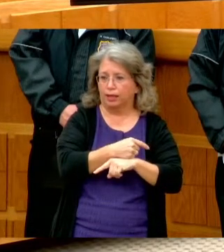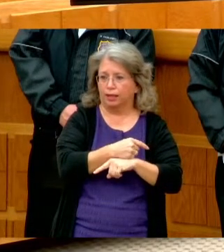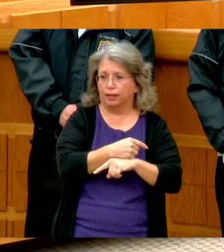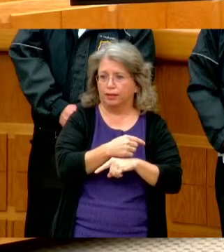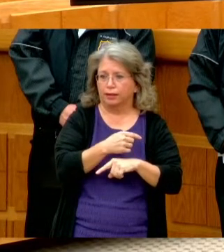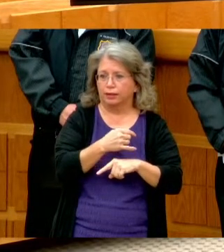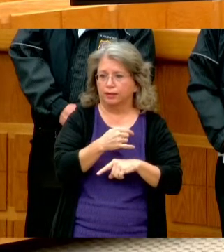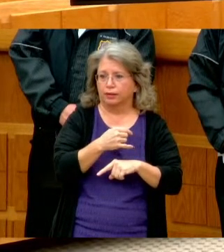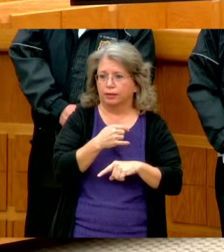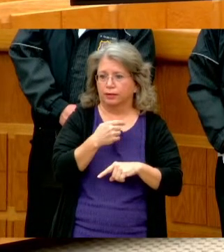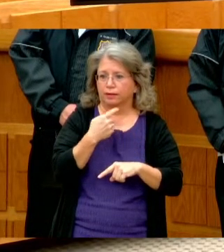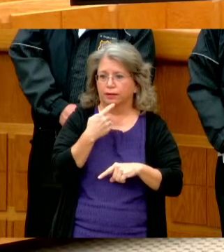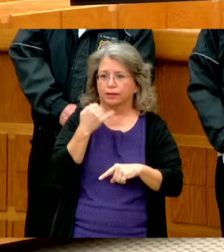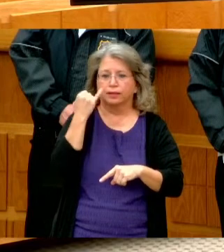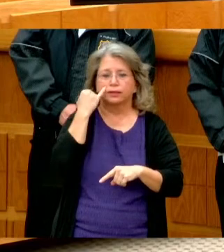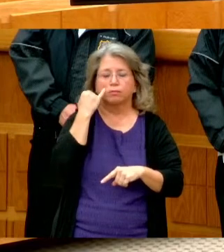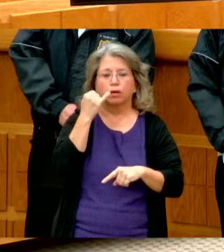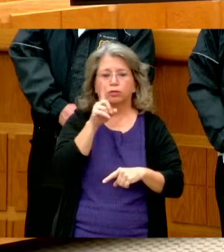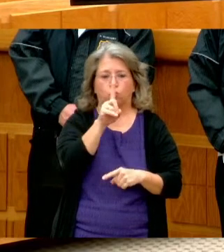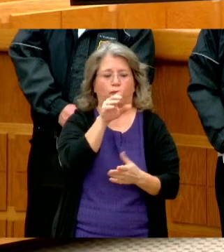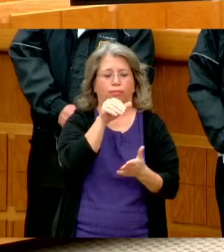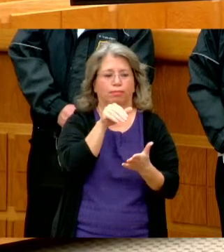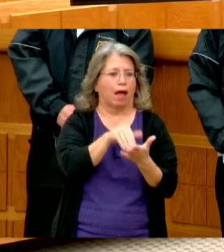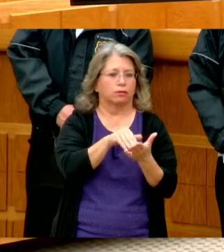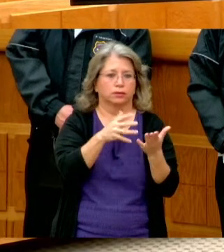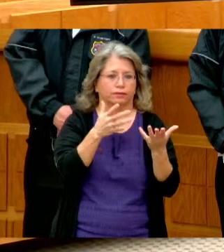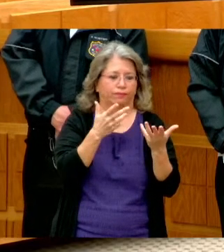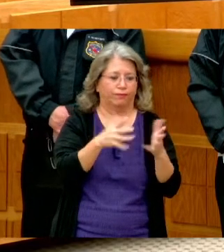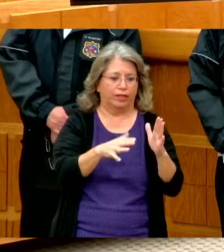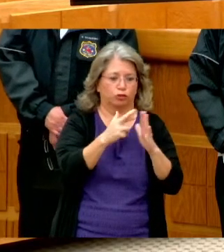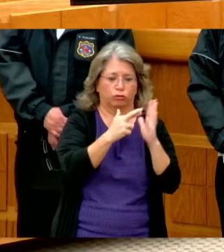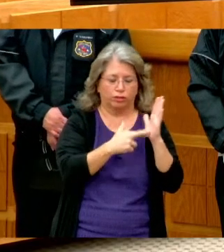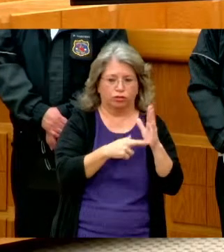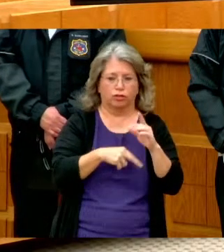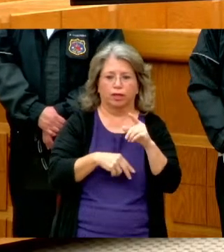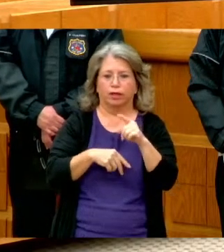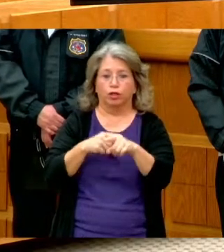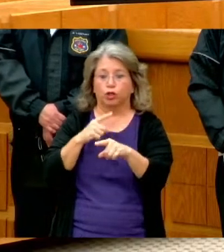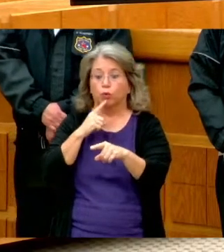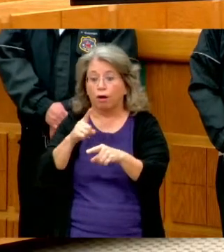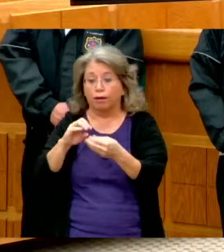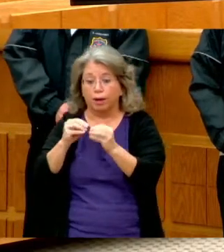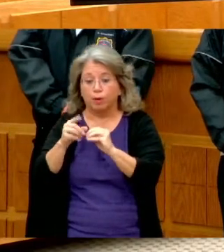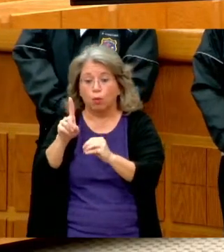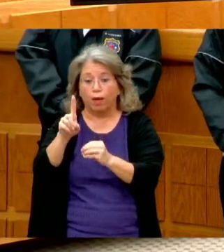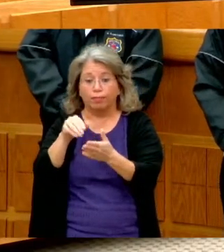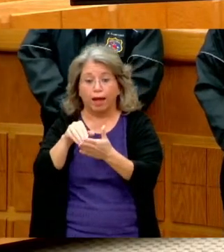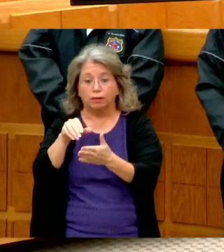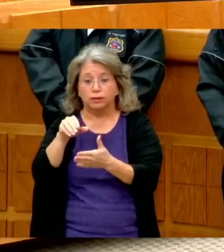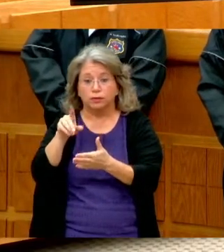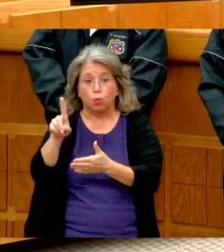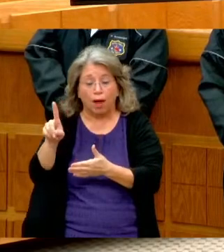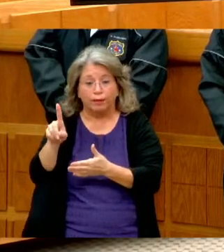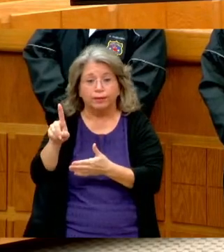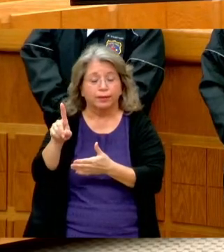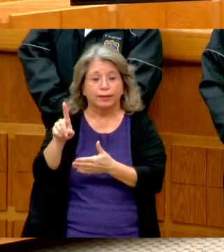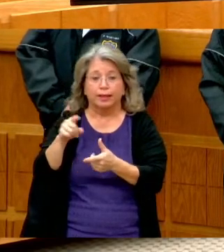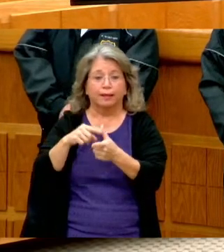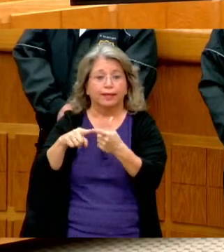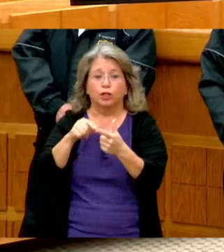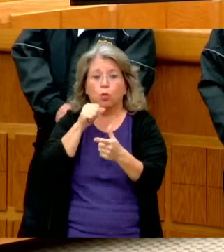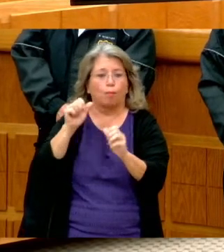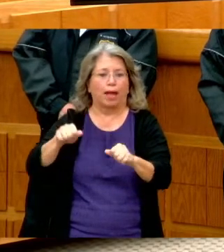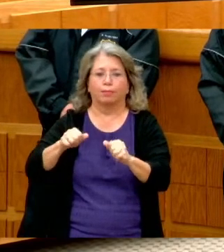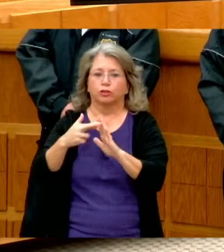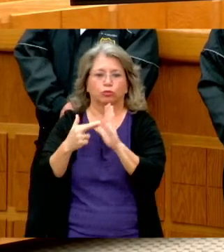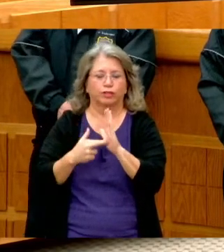Yes. Okay, so that helps. So I asked the question, what happens